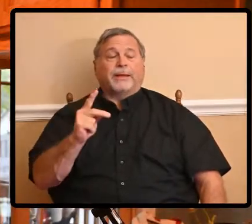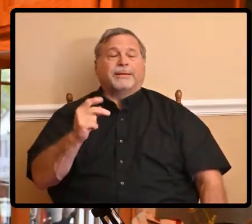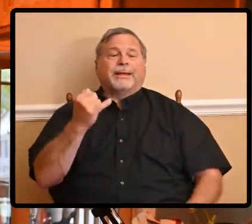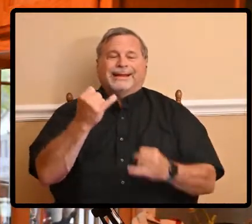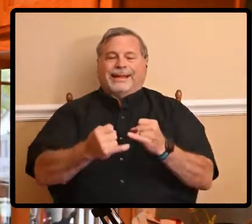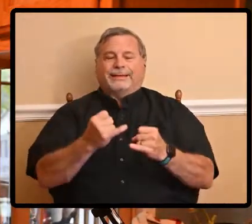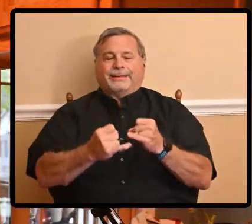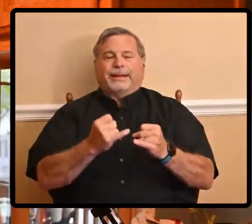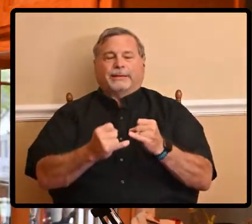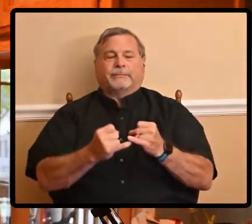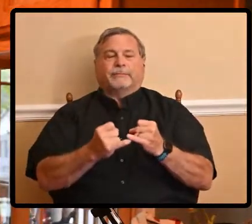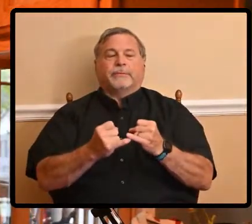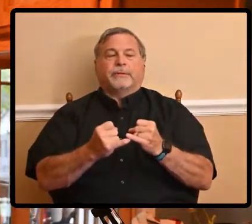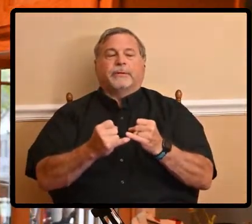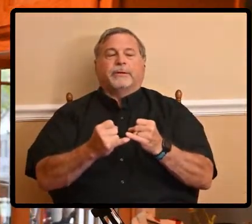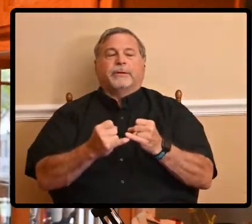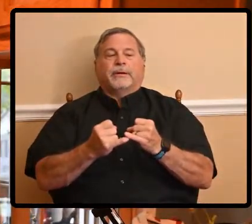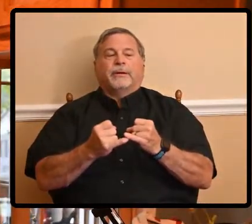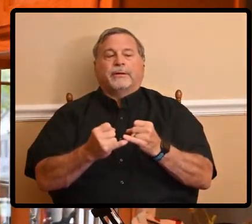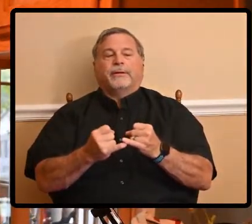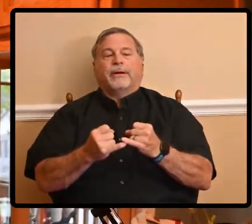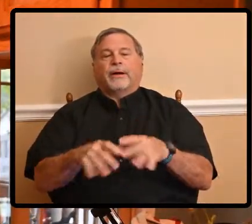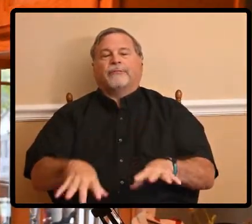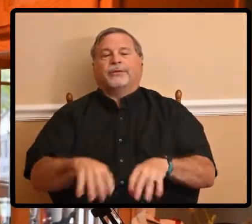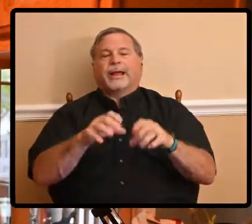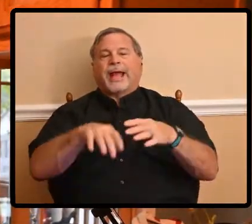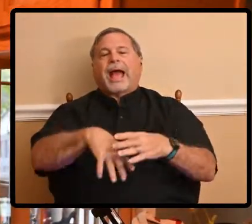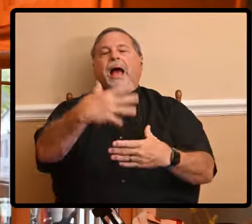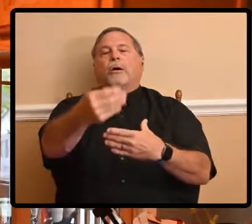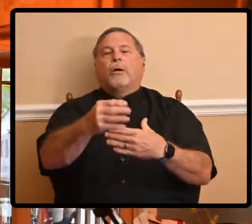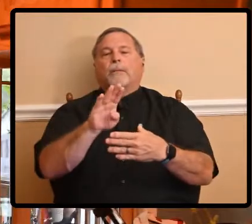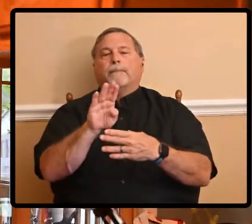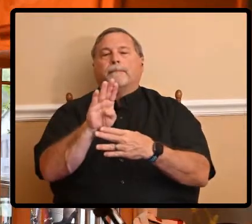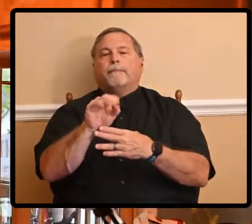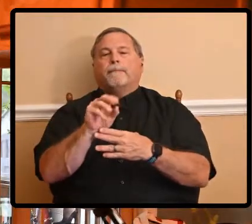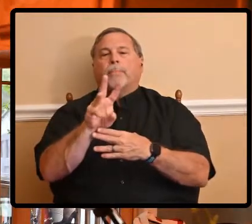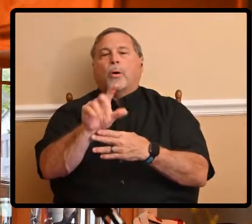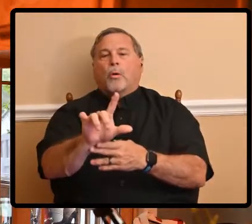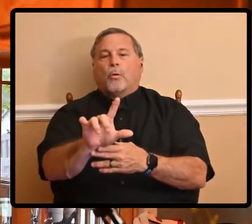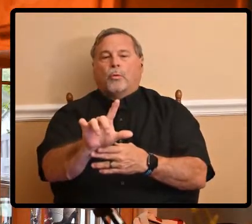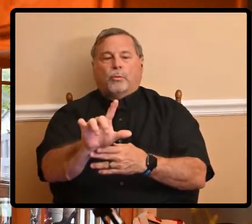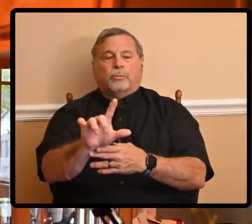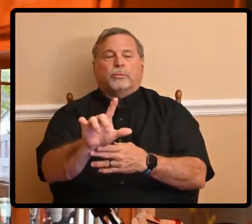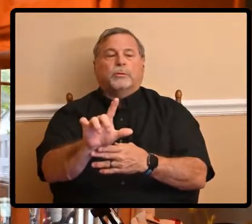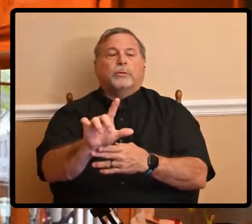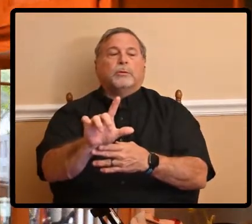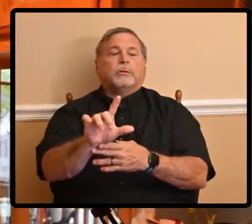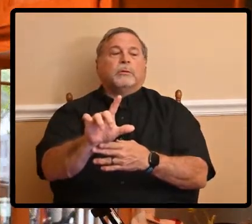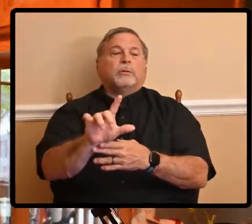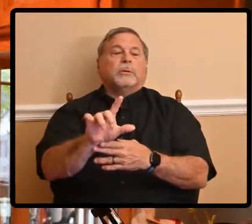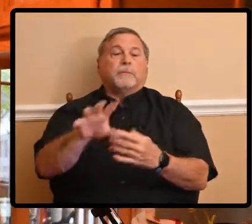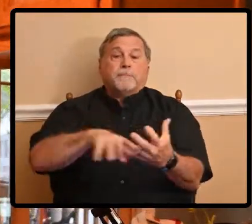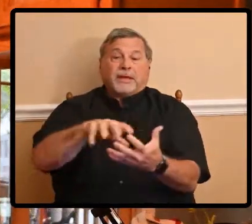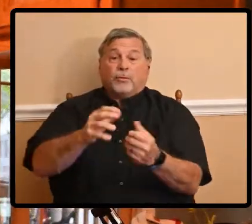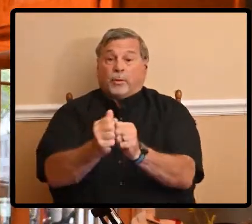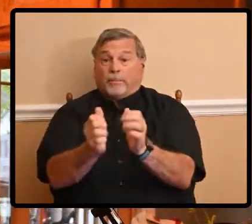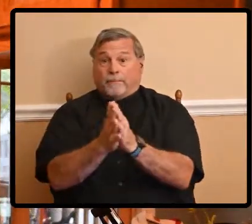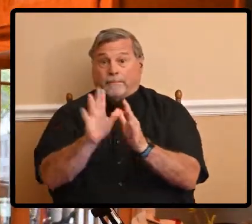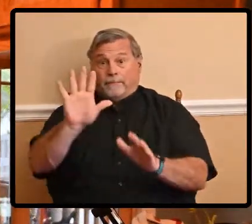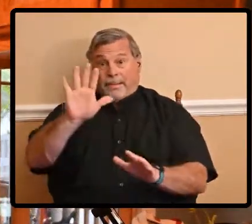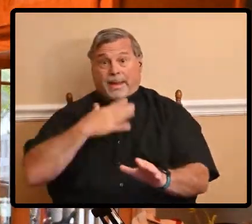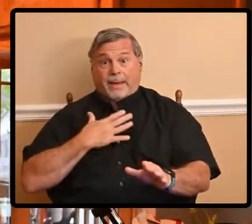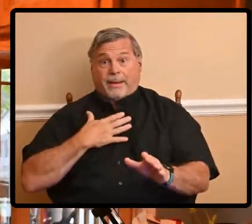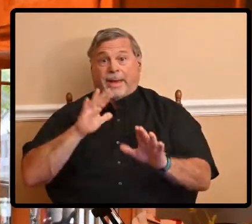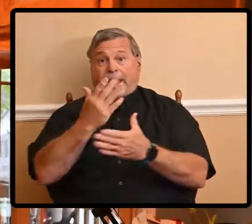Okay, so the last thing I've done, I've taken it out of the bowl. Now again, put the panko breadcrumbs in it, mixed it all up with my